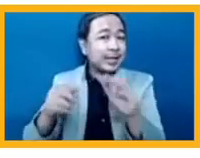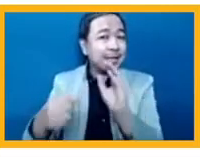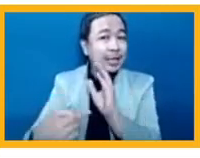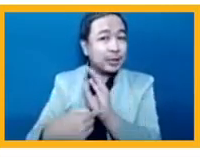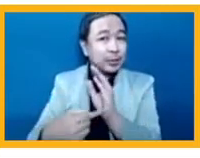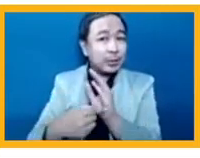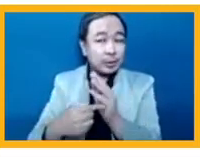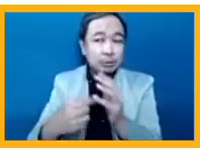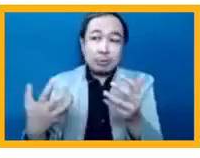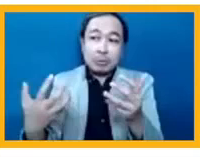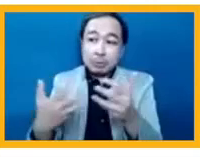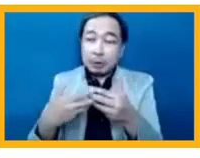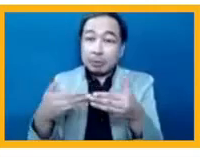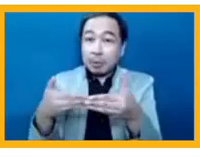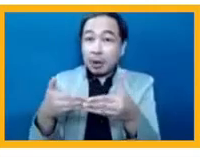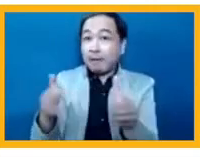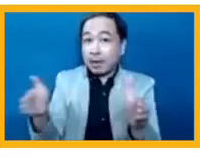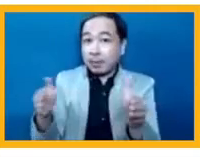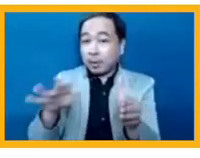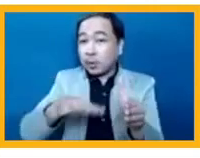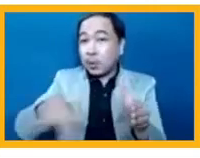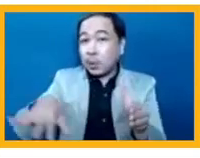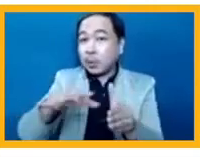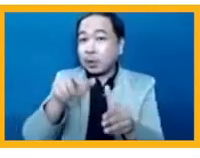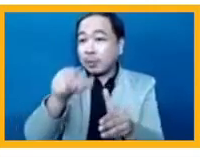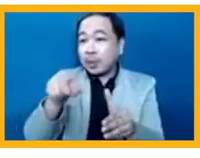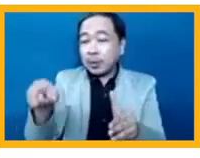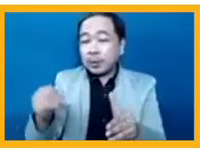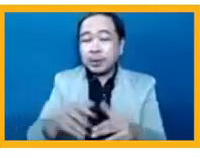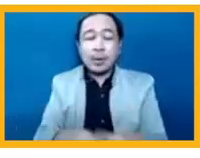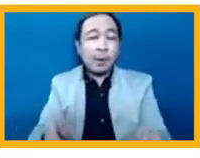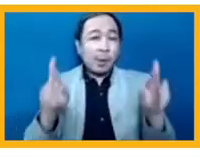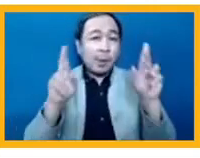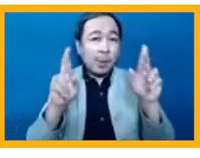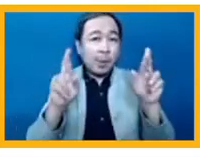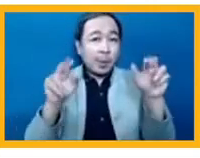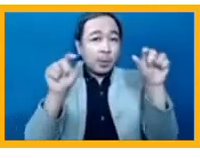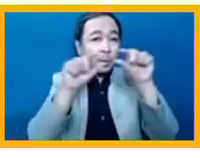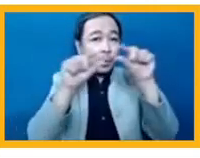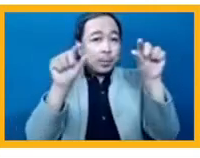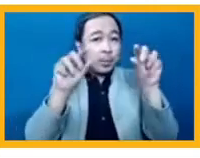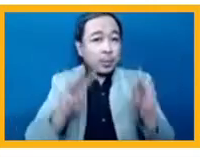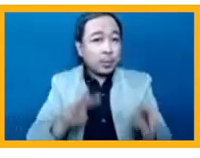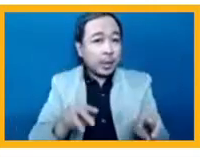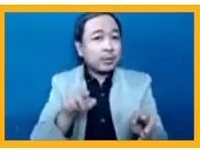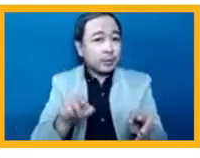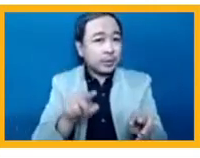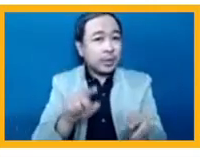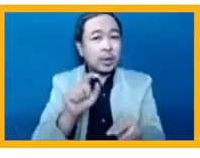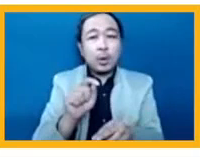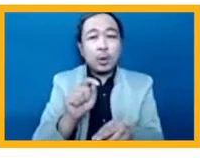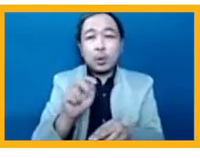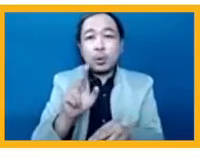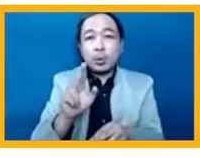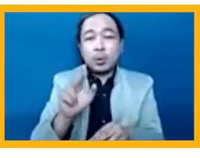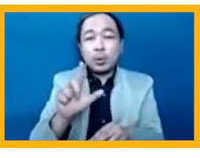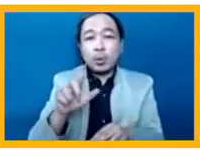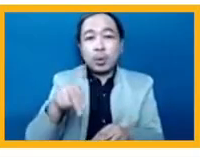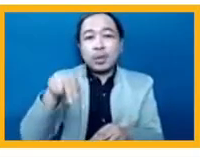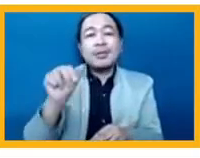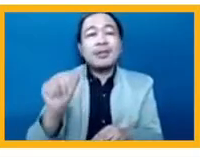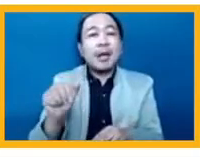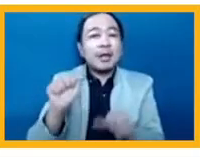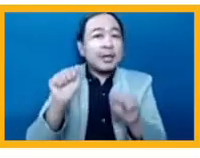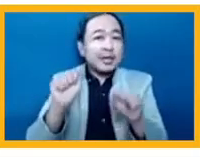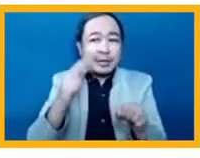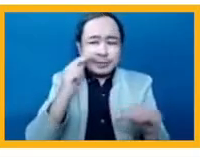publicly available. We hope that by integrating frameworks like Tulna, procurement processes can become more objective and scientific,